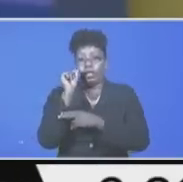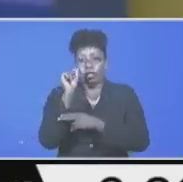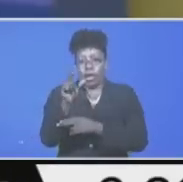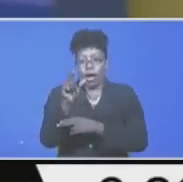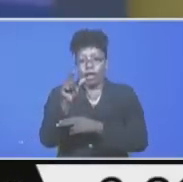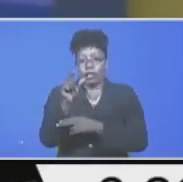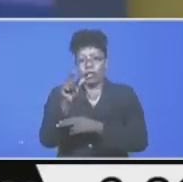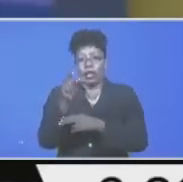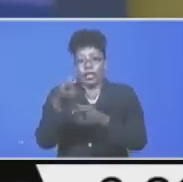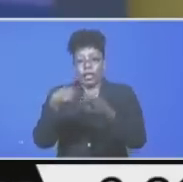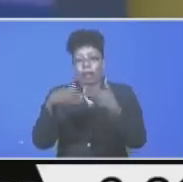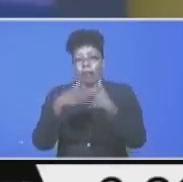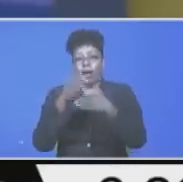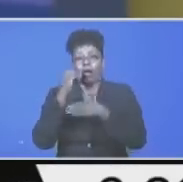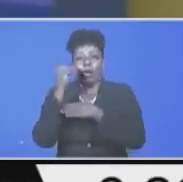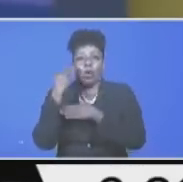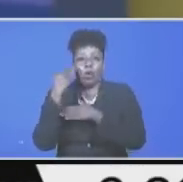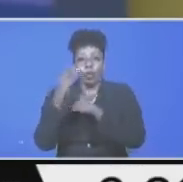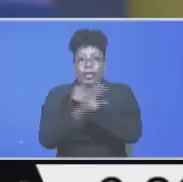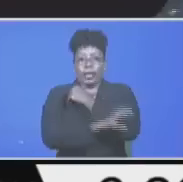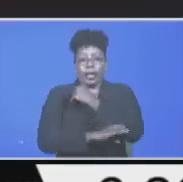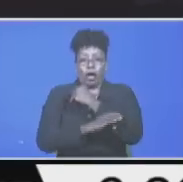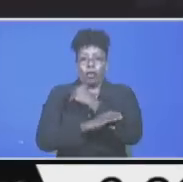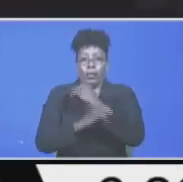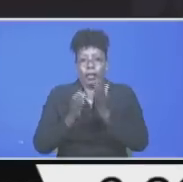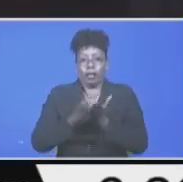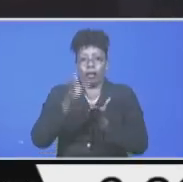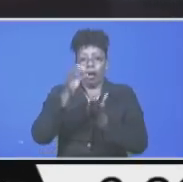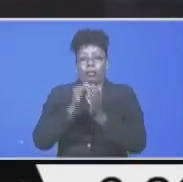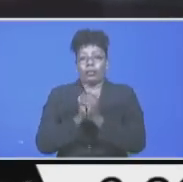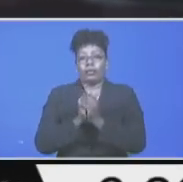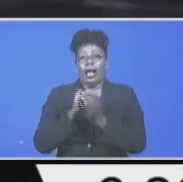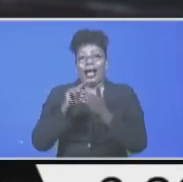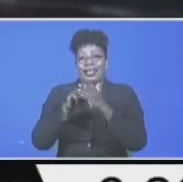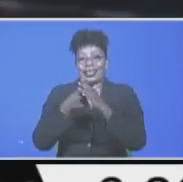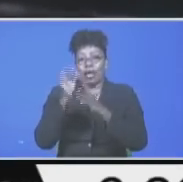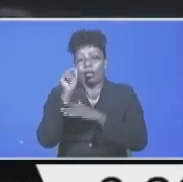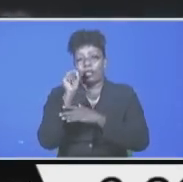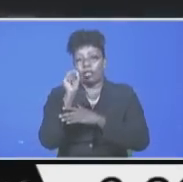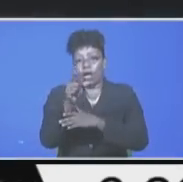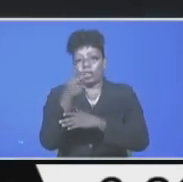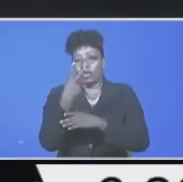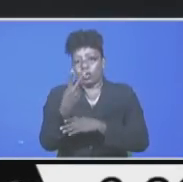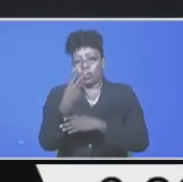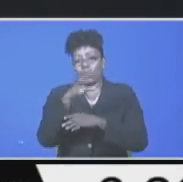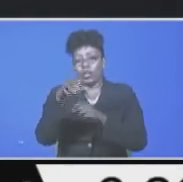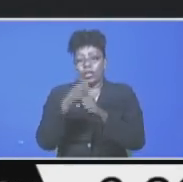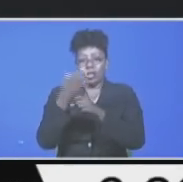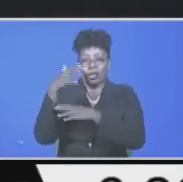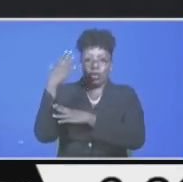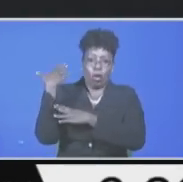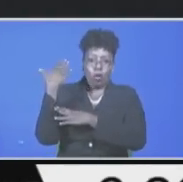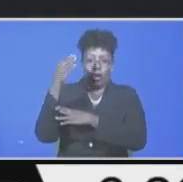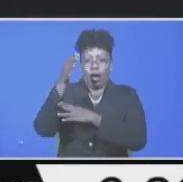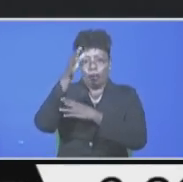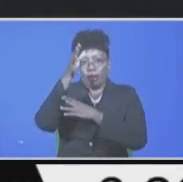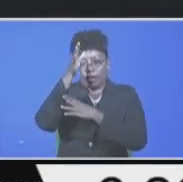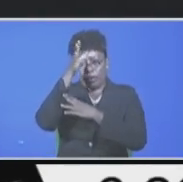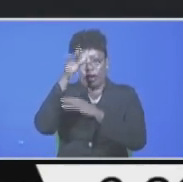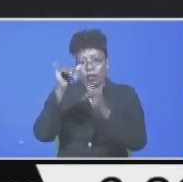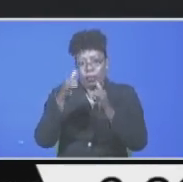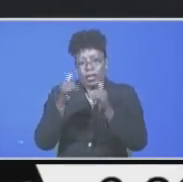his own in the Caribbean Cup. I started darts 2 years ago because my dad used to play, so he encouraged me to play as